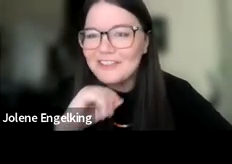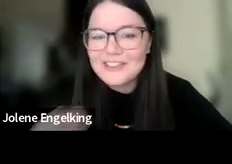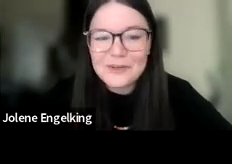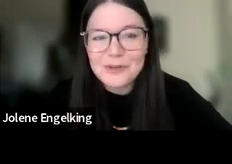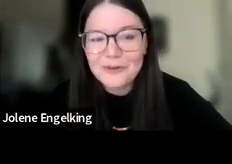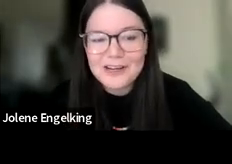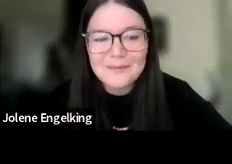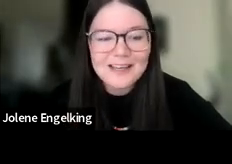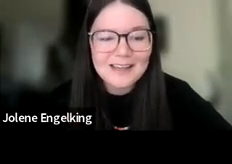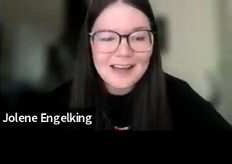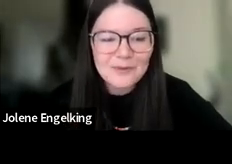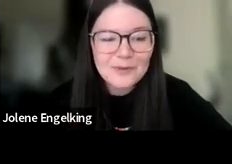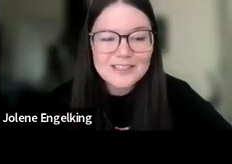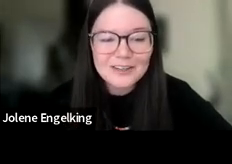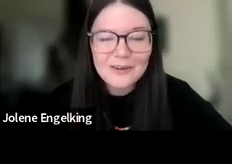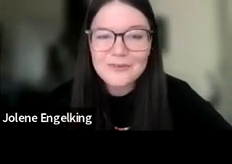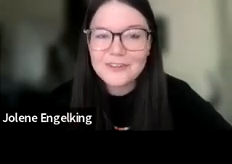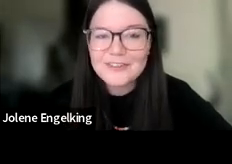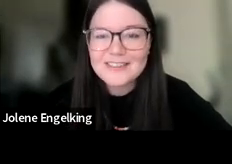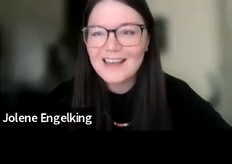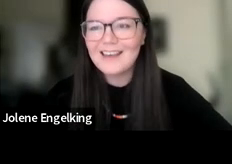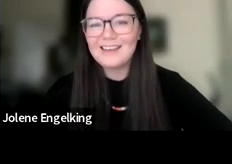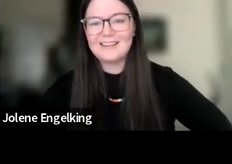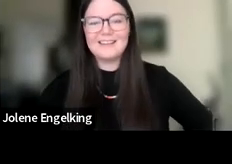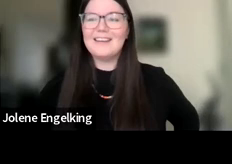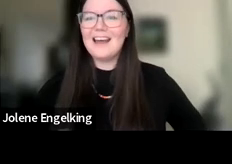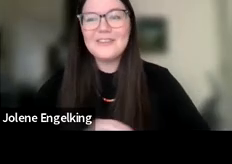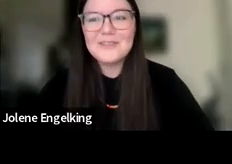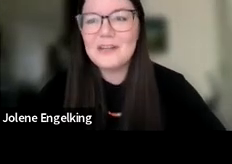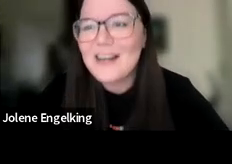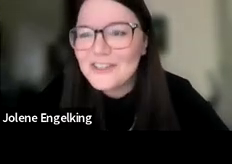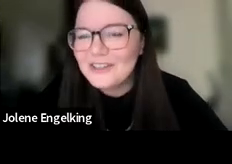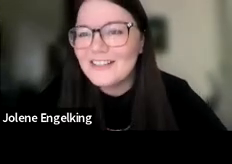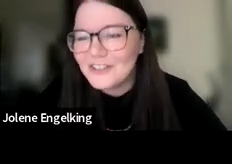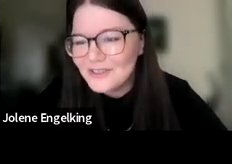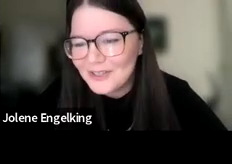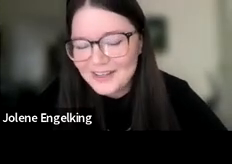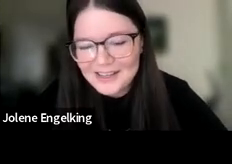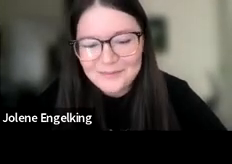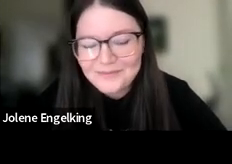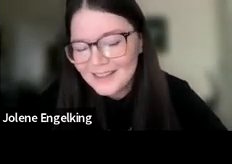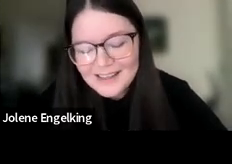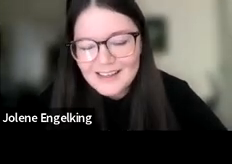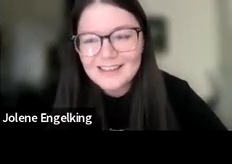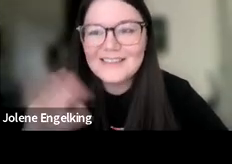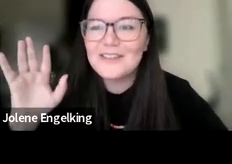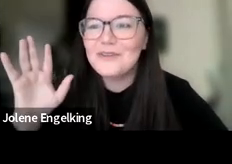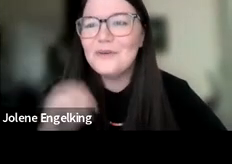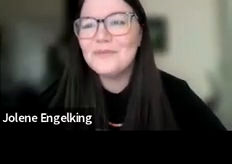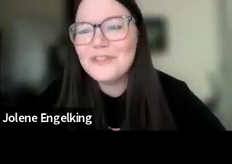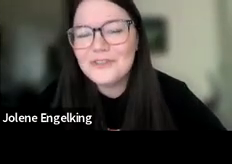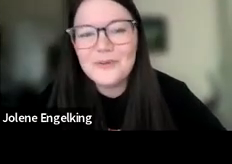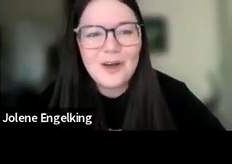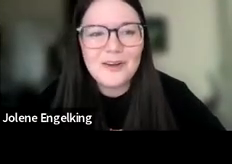doing introductions of our programs, and I will start out first. And now this is when I'm actually going to introduce who I am. And